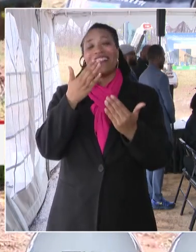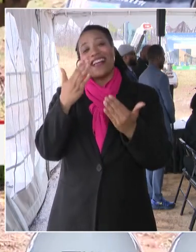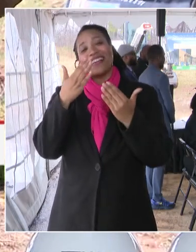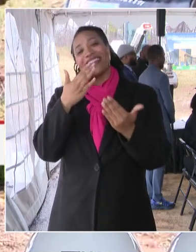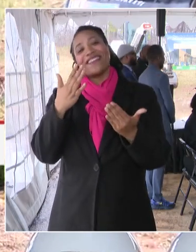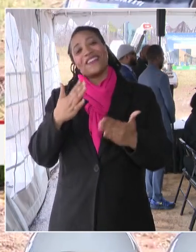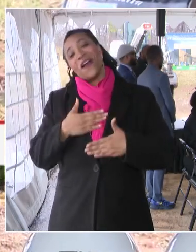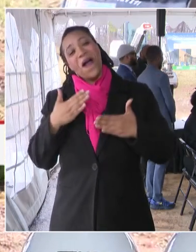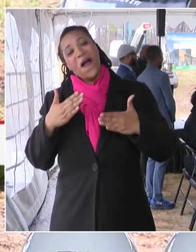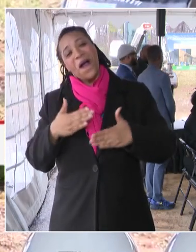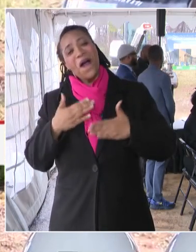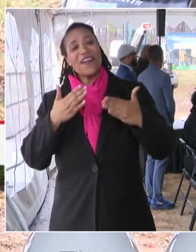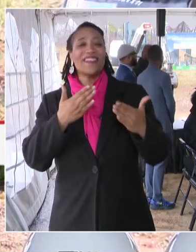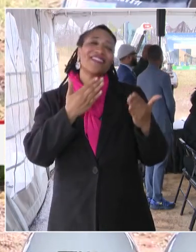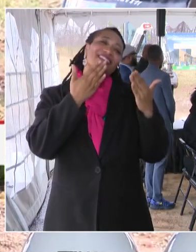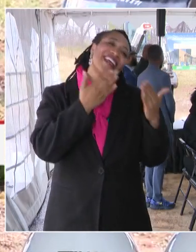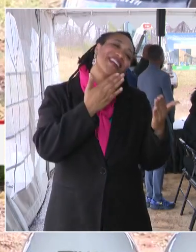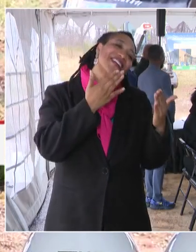It's a beautiful